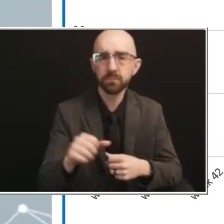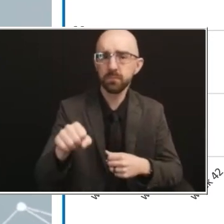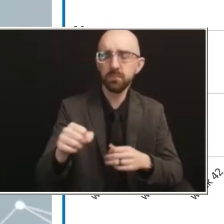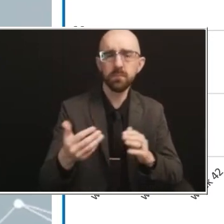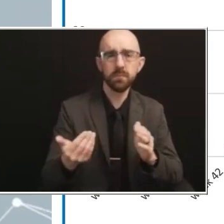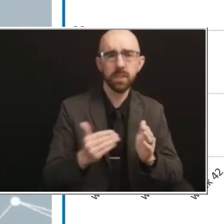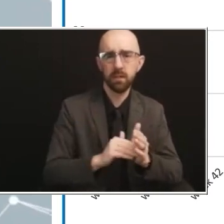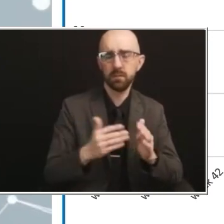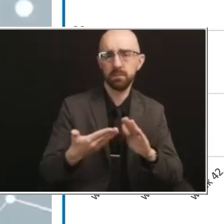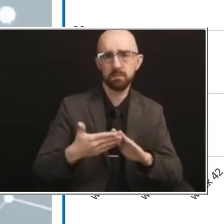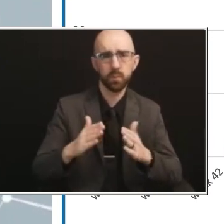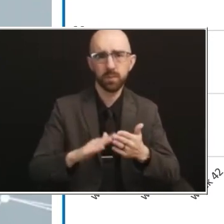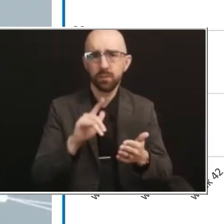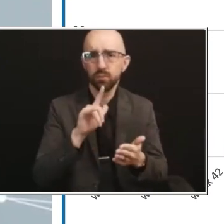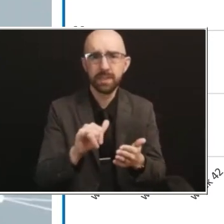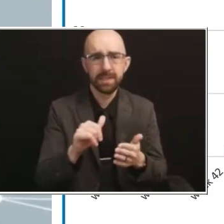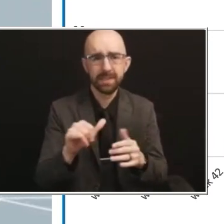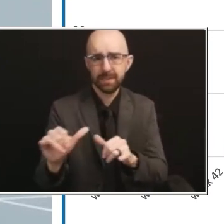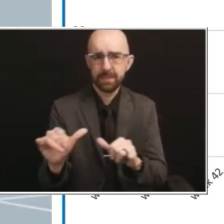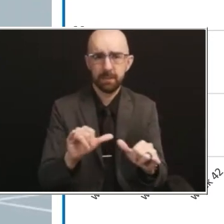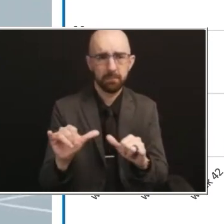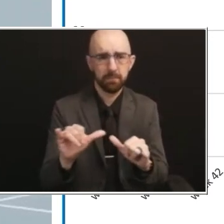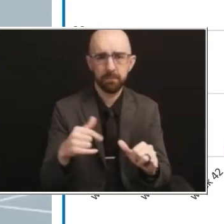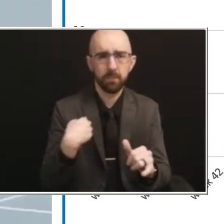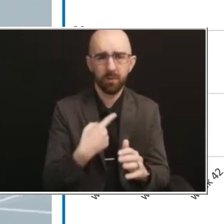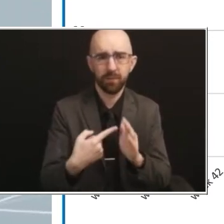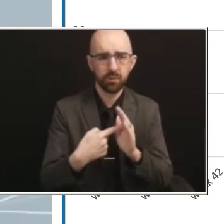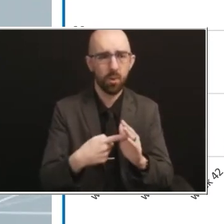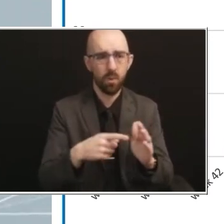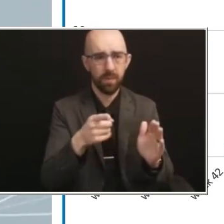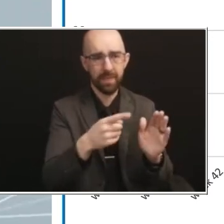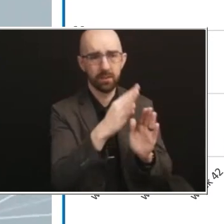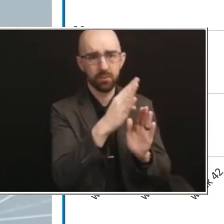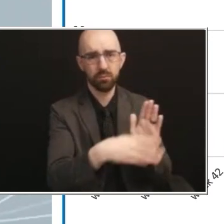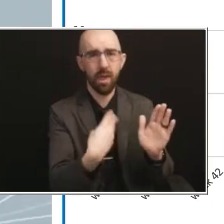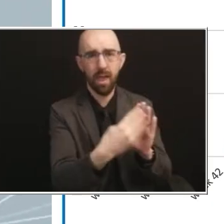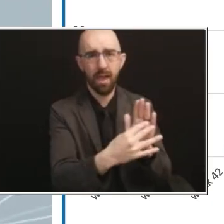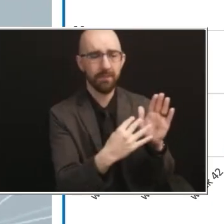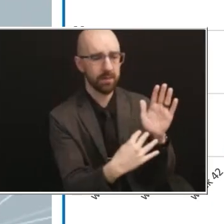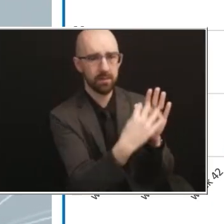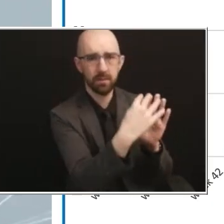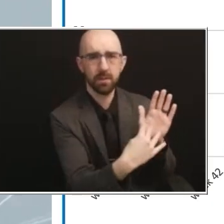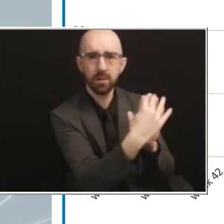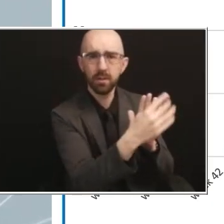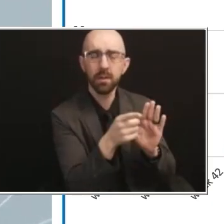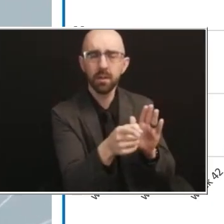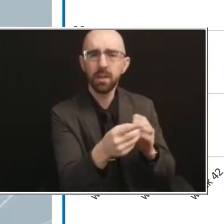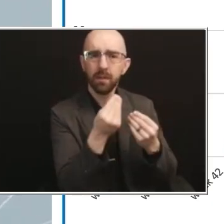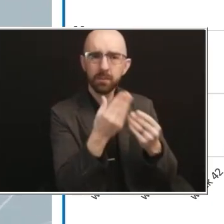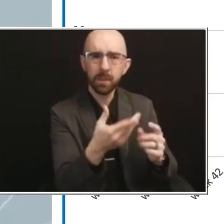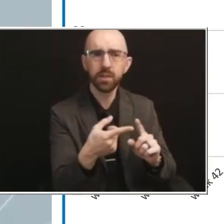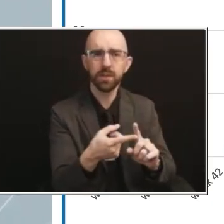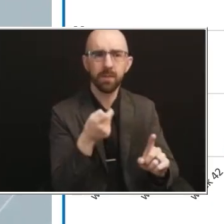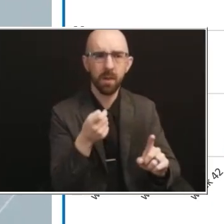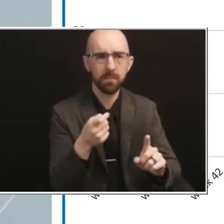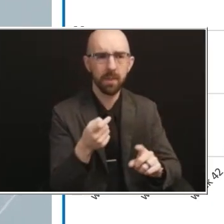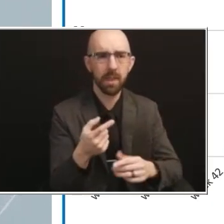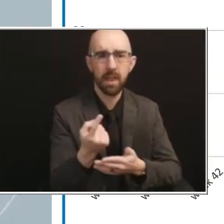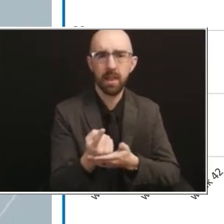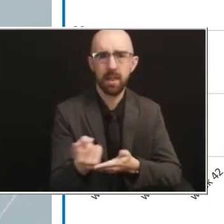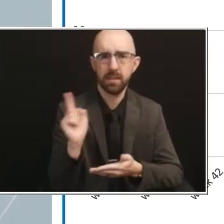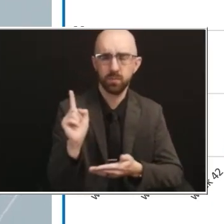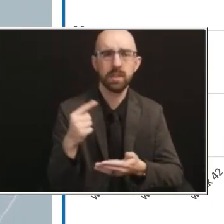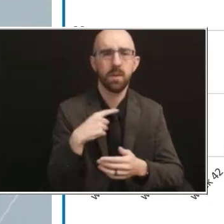it's still really the same. We have showed this graph before. This is updated. This information is from last week, as we are able